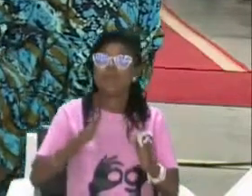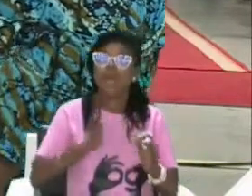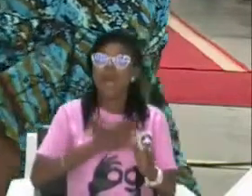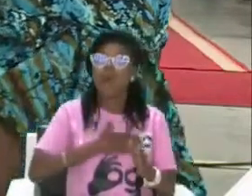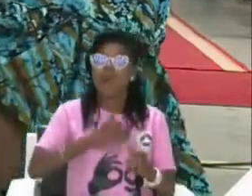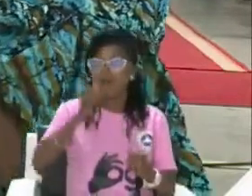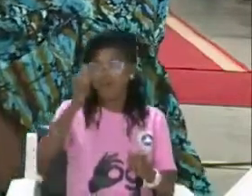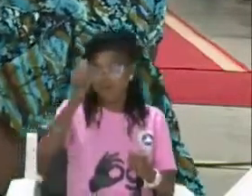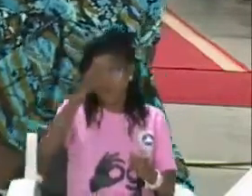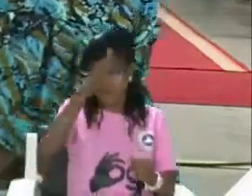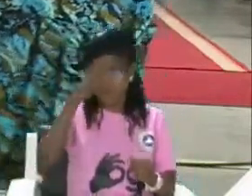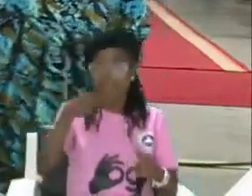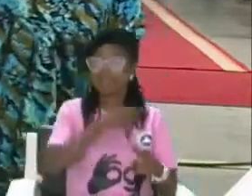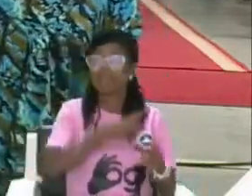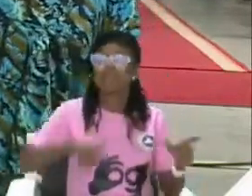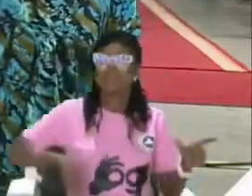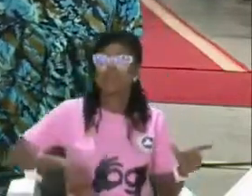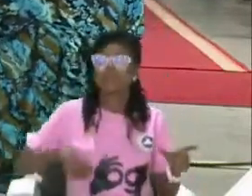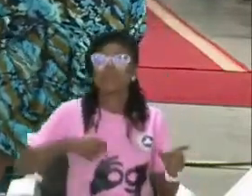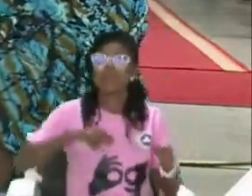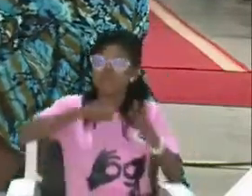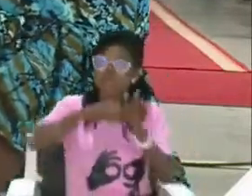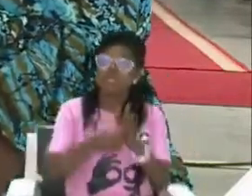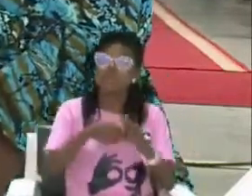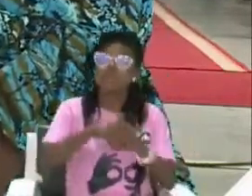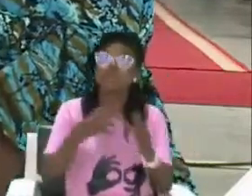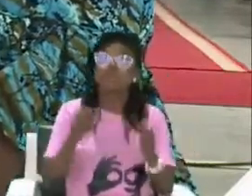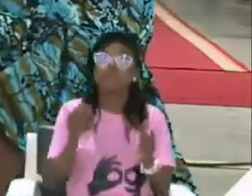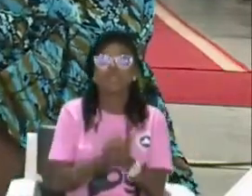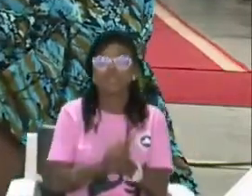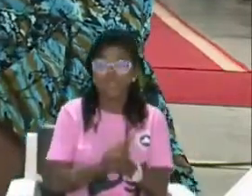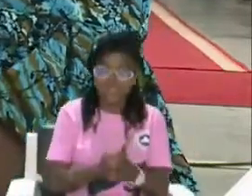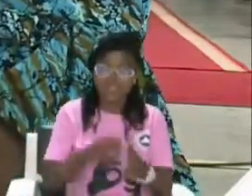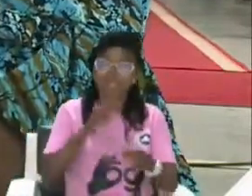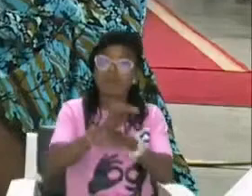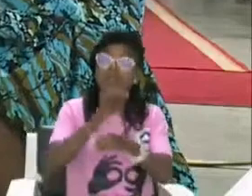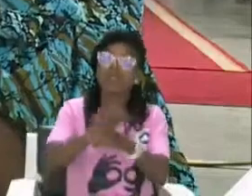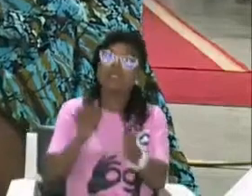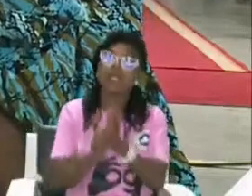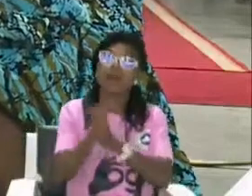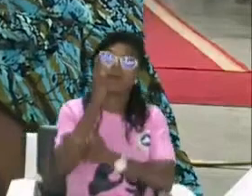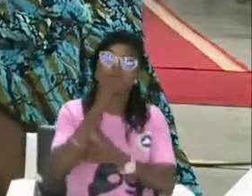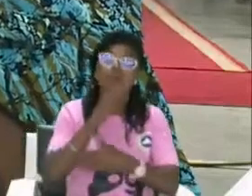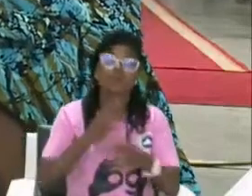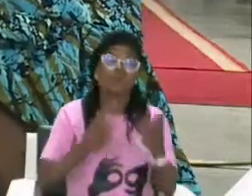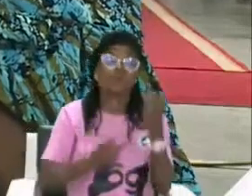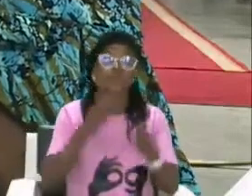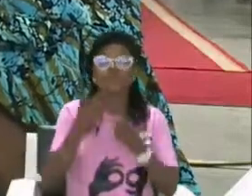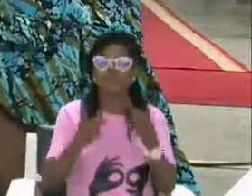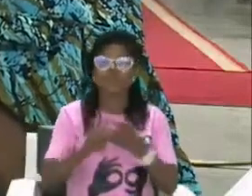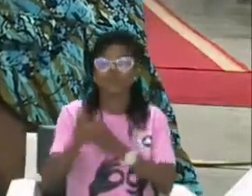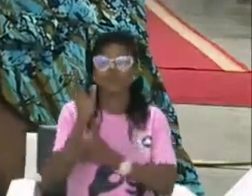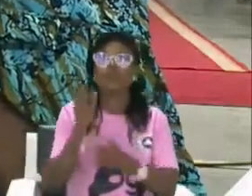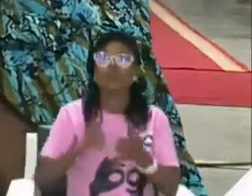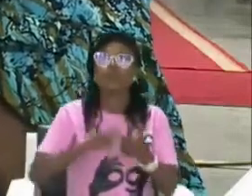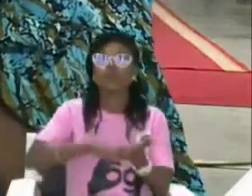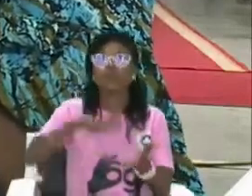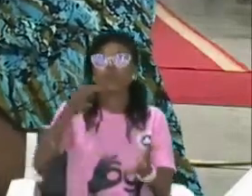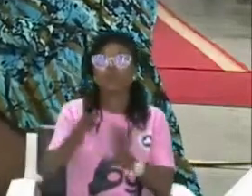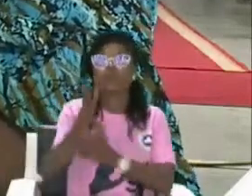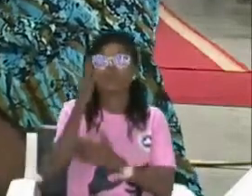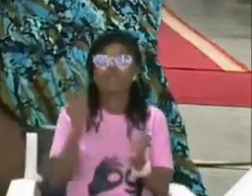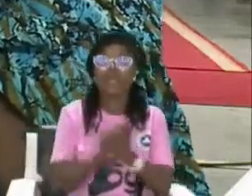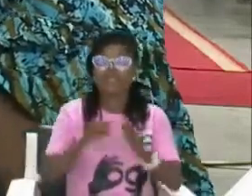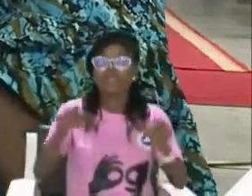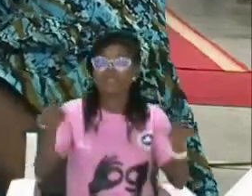that we key into the ministration, that God will visit us. And to the glory of God, that same